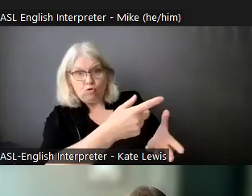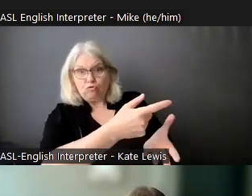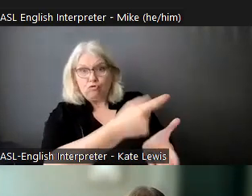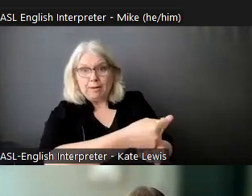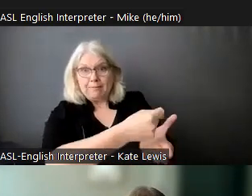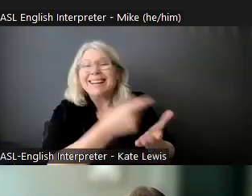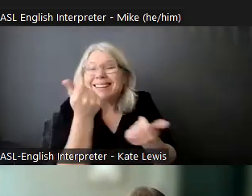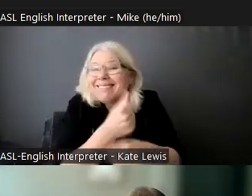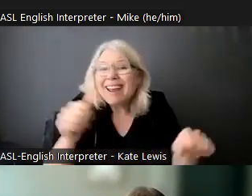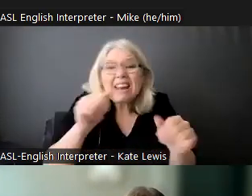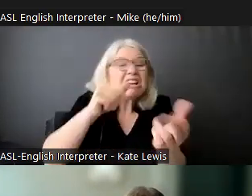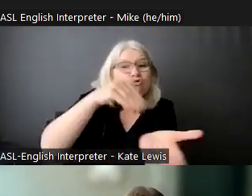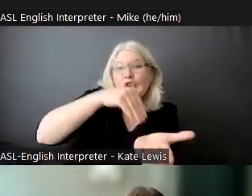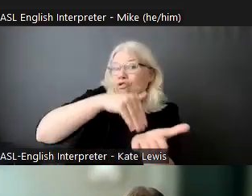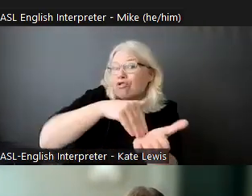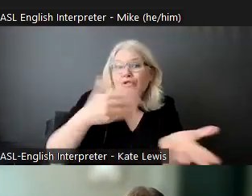can